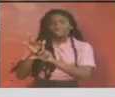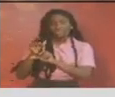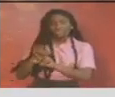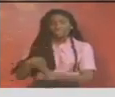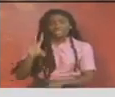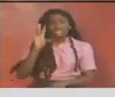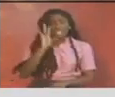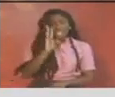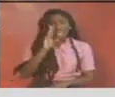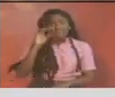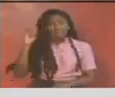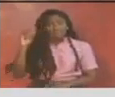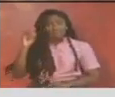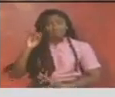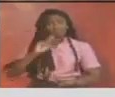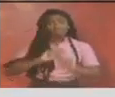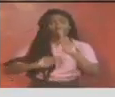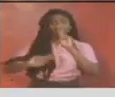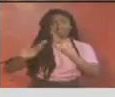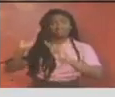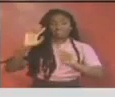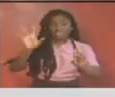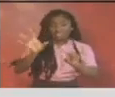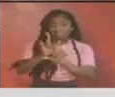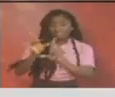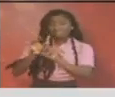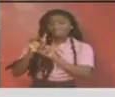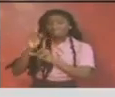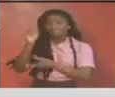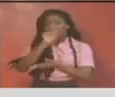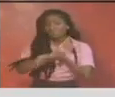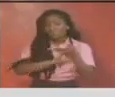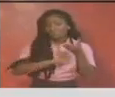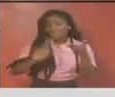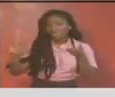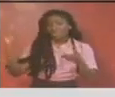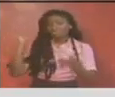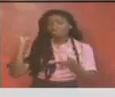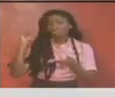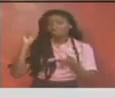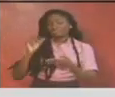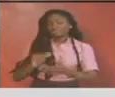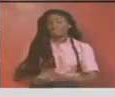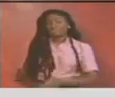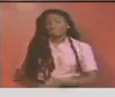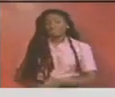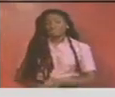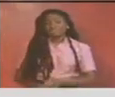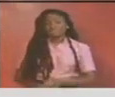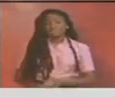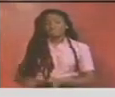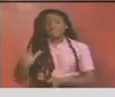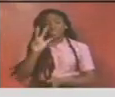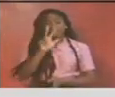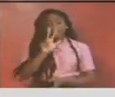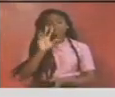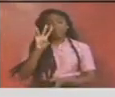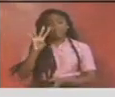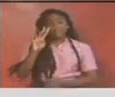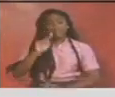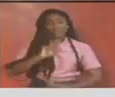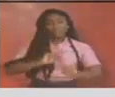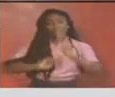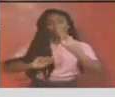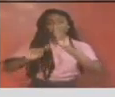37 the week before, represents an 89% increase over that period. 34 cases accrued over the